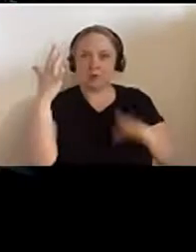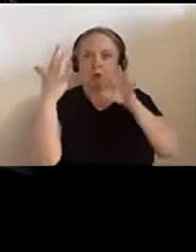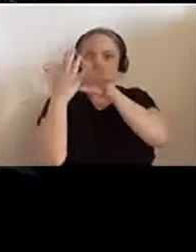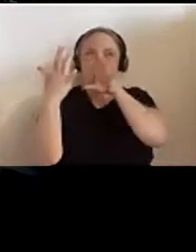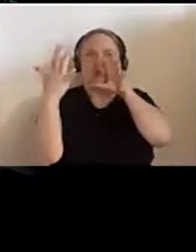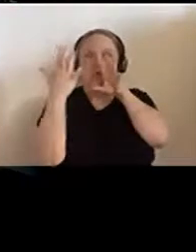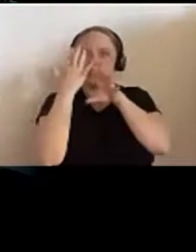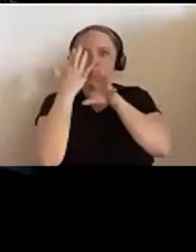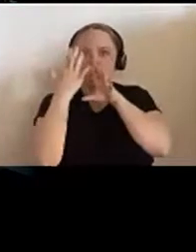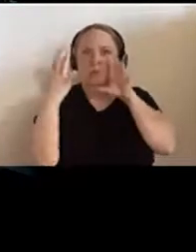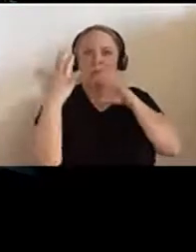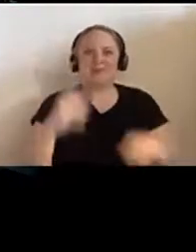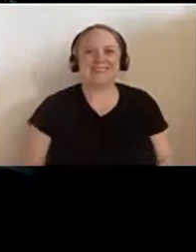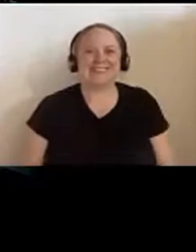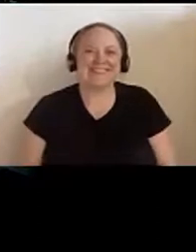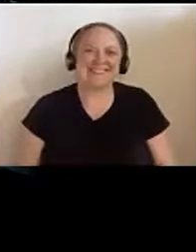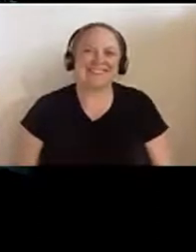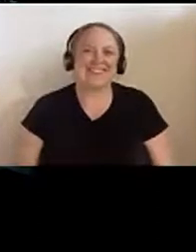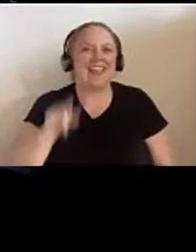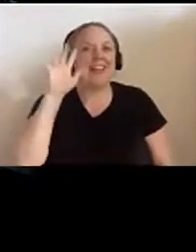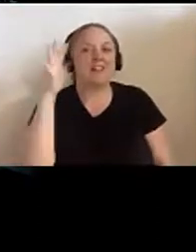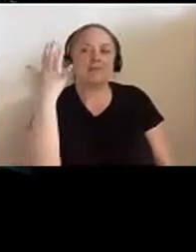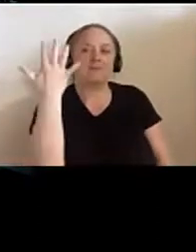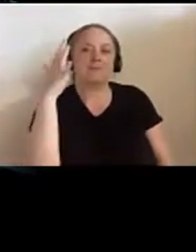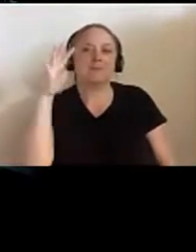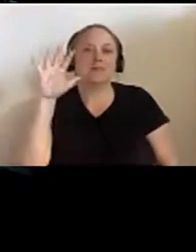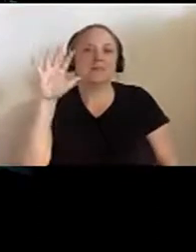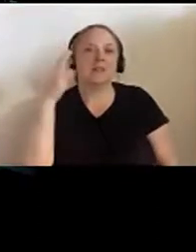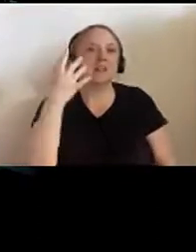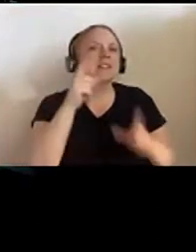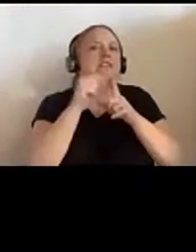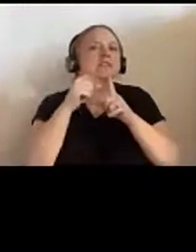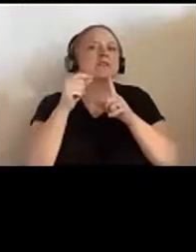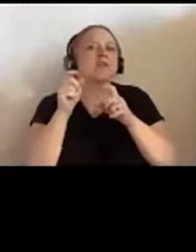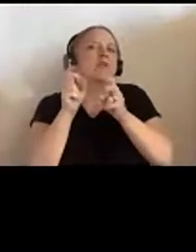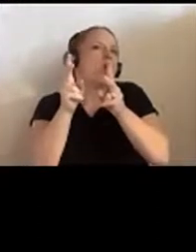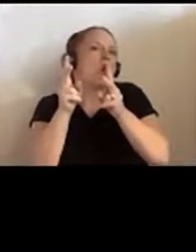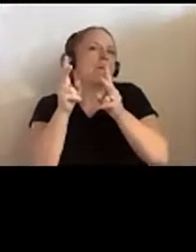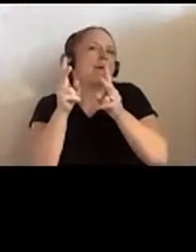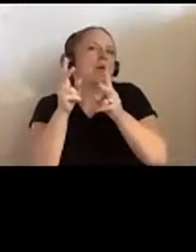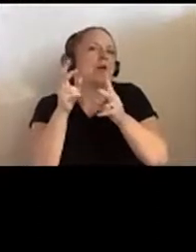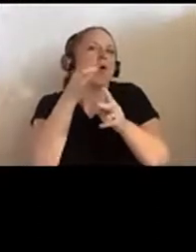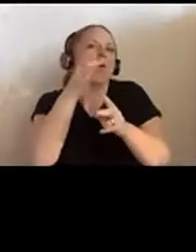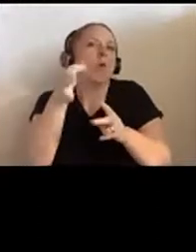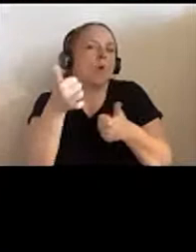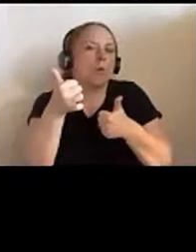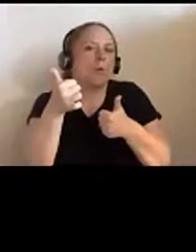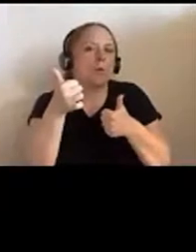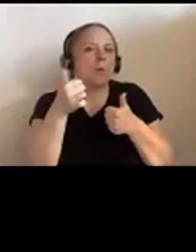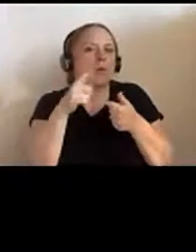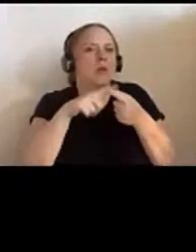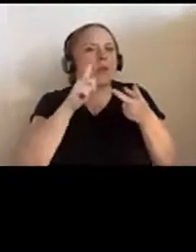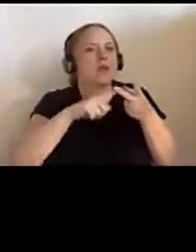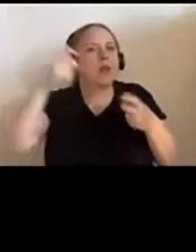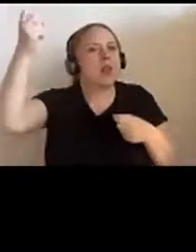of make that digital form a bit more tangible. And then with the light wall,